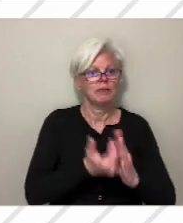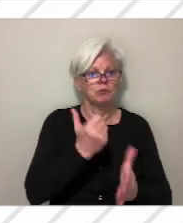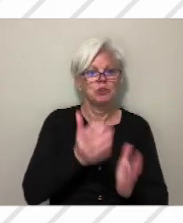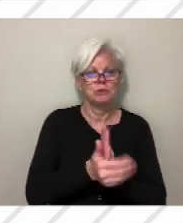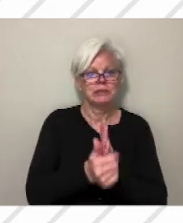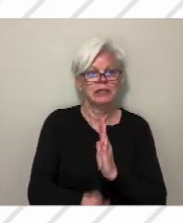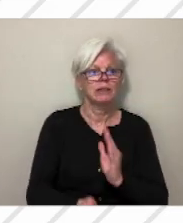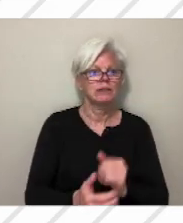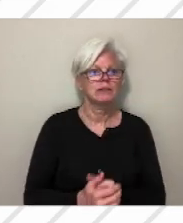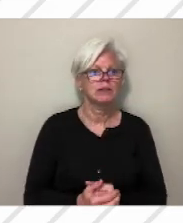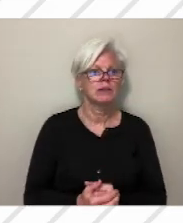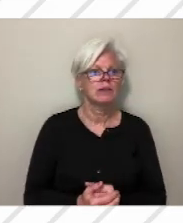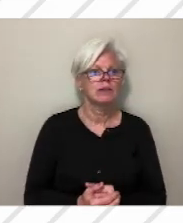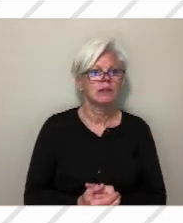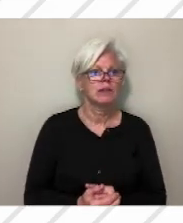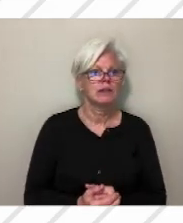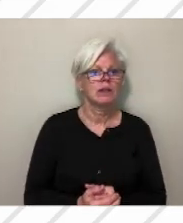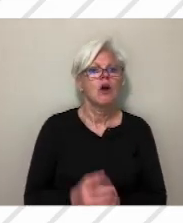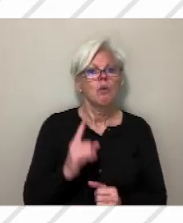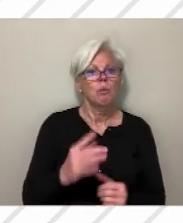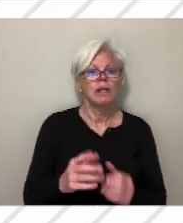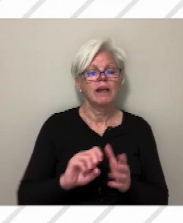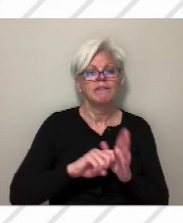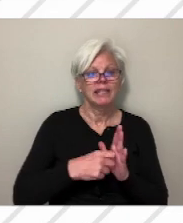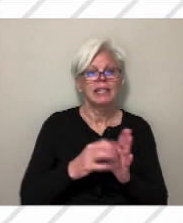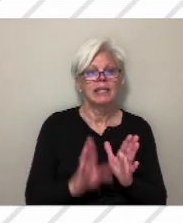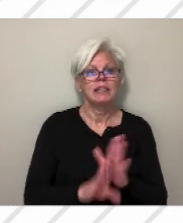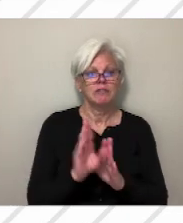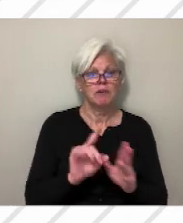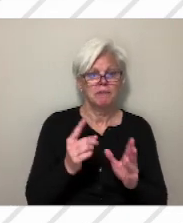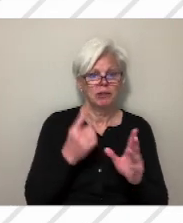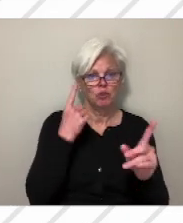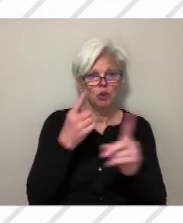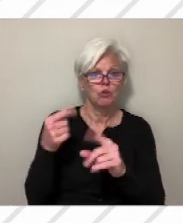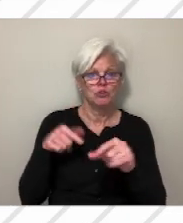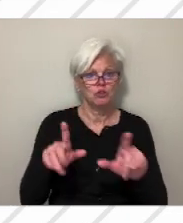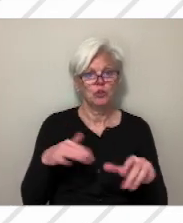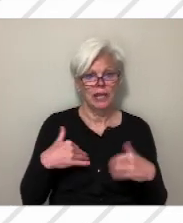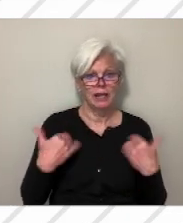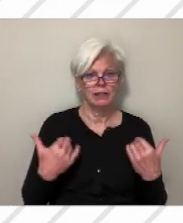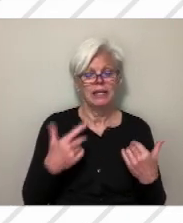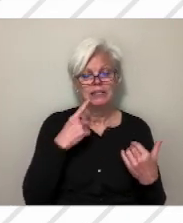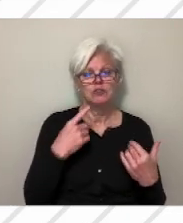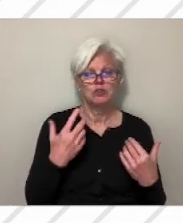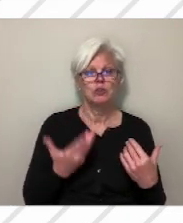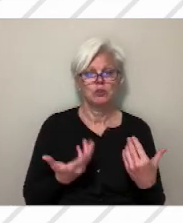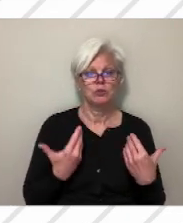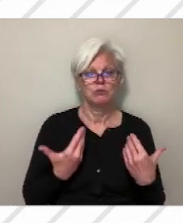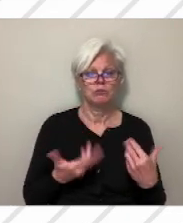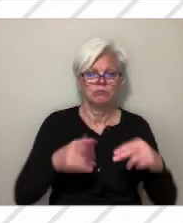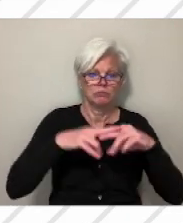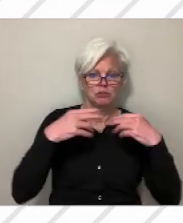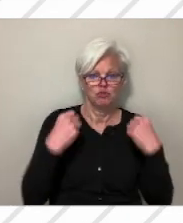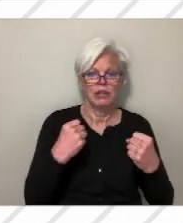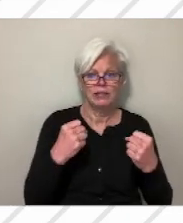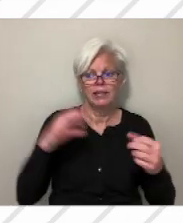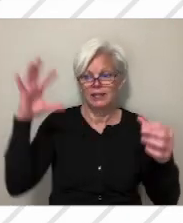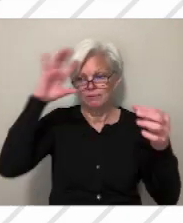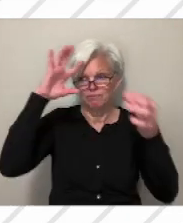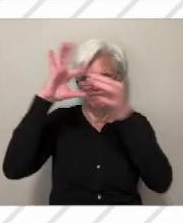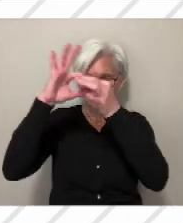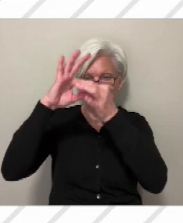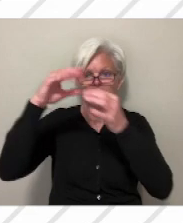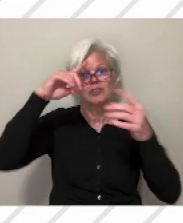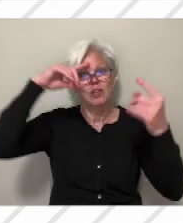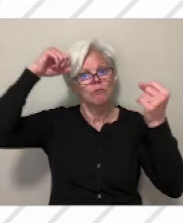key developmental goals of the brain during adolescence is to strengthen connections within the brain. The pathways that you see